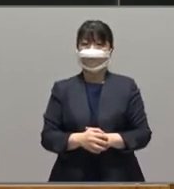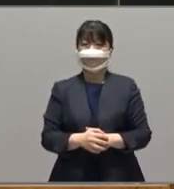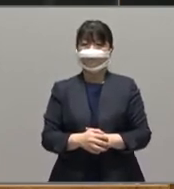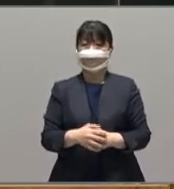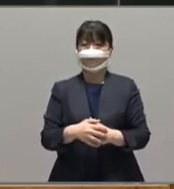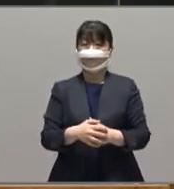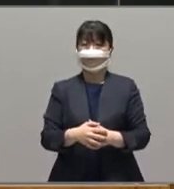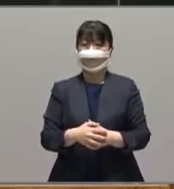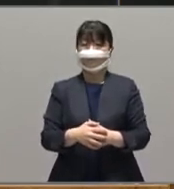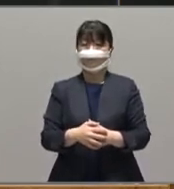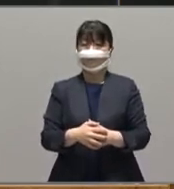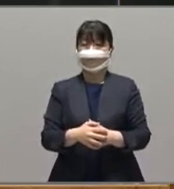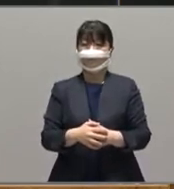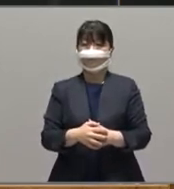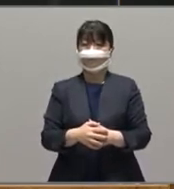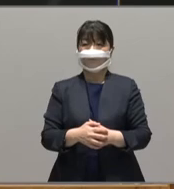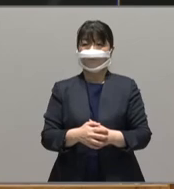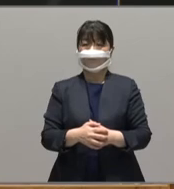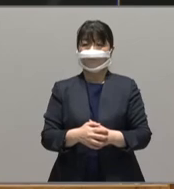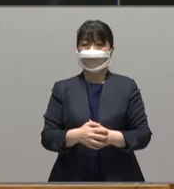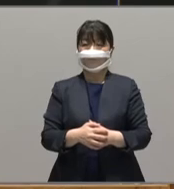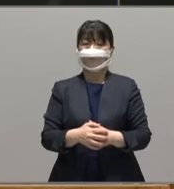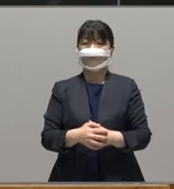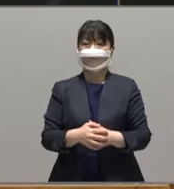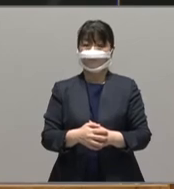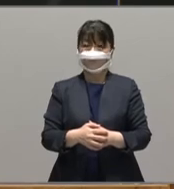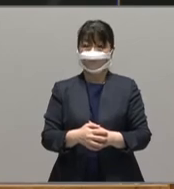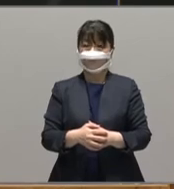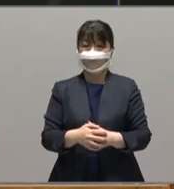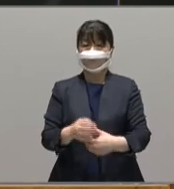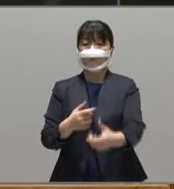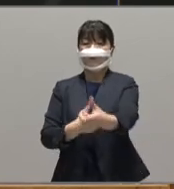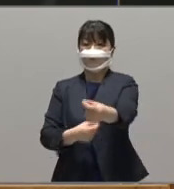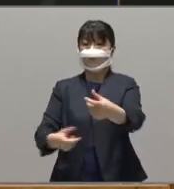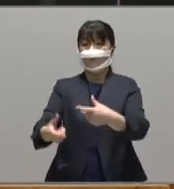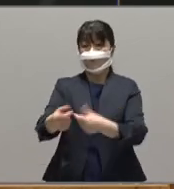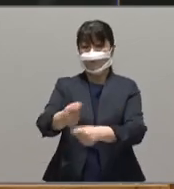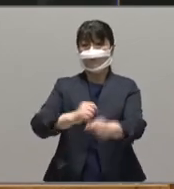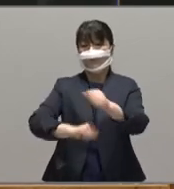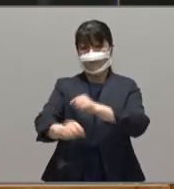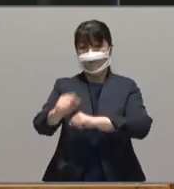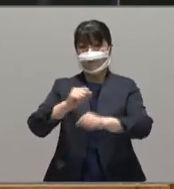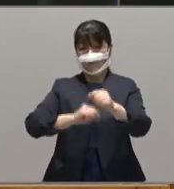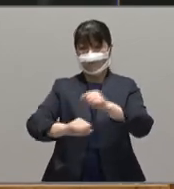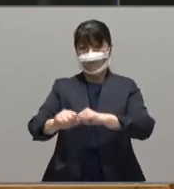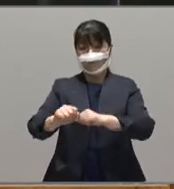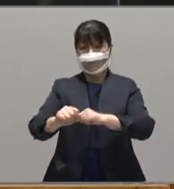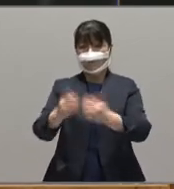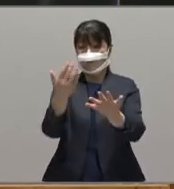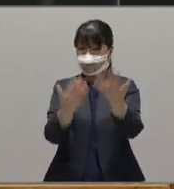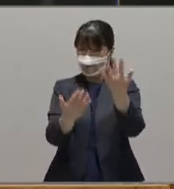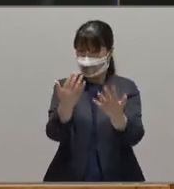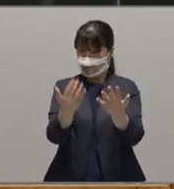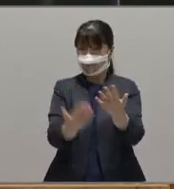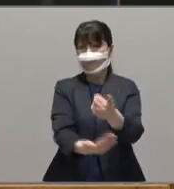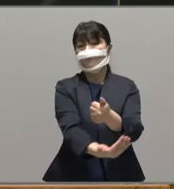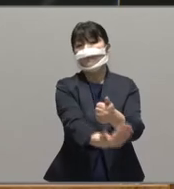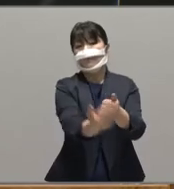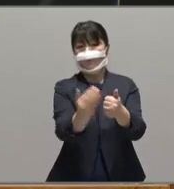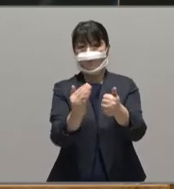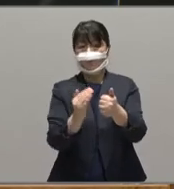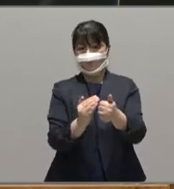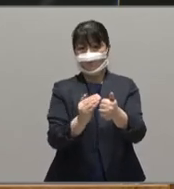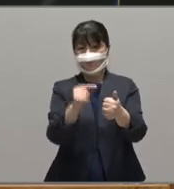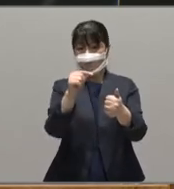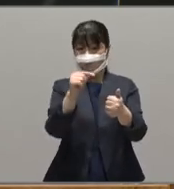forests. Well, it can go well at the beginning, but then if we don't conserve and protect the forest, the effect will be gone.